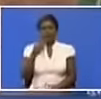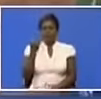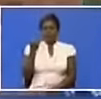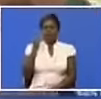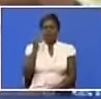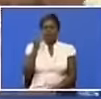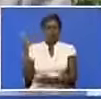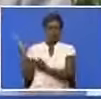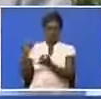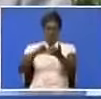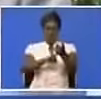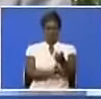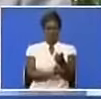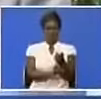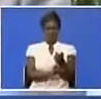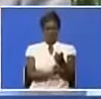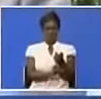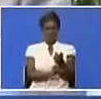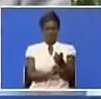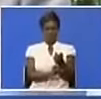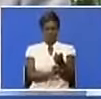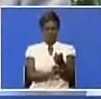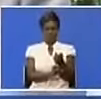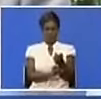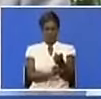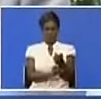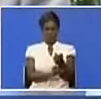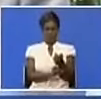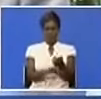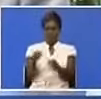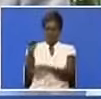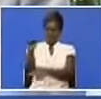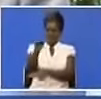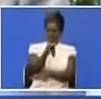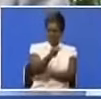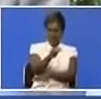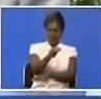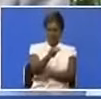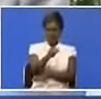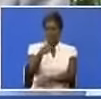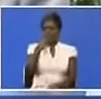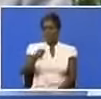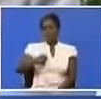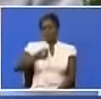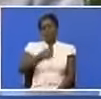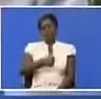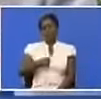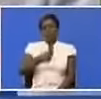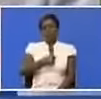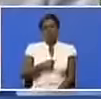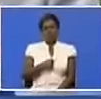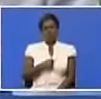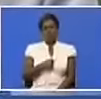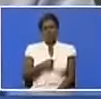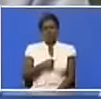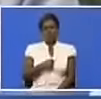to the deceased. Sasa hiyo watu walikuja, lifika hapa kauliza, pole sana tumekuja hapa, sisi ni wakene.